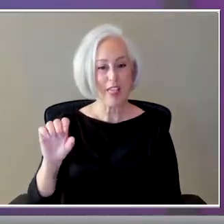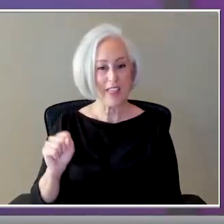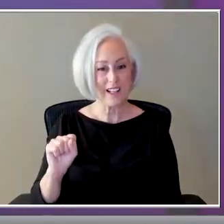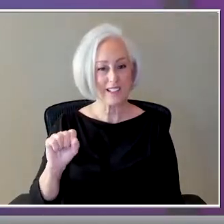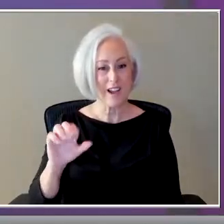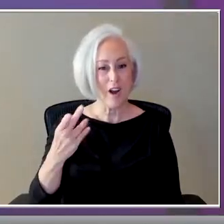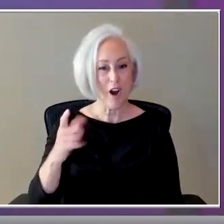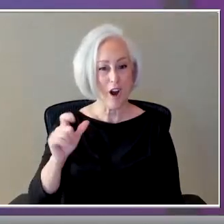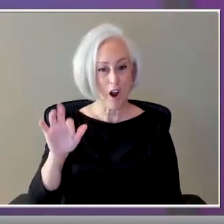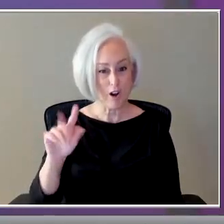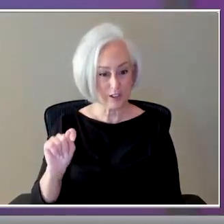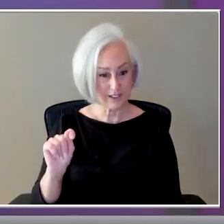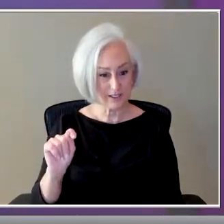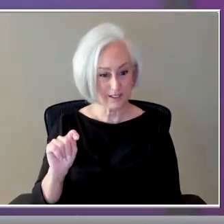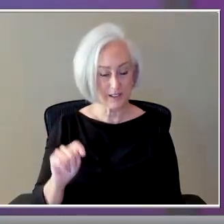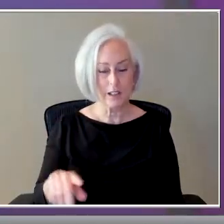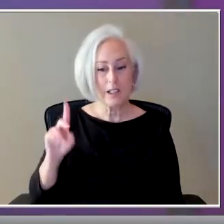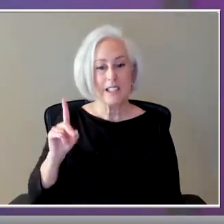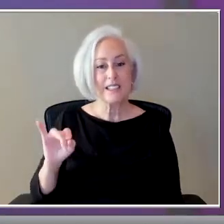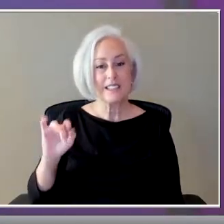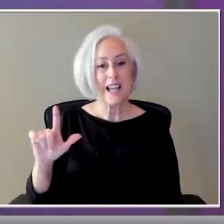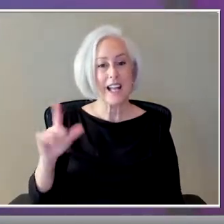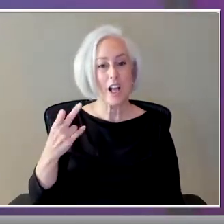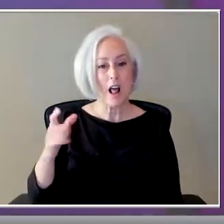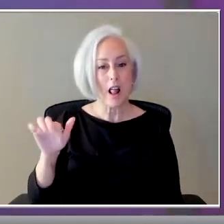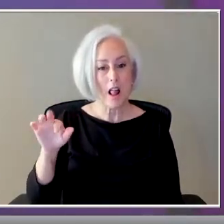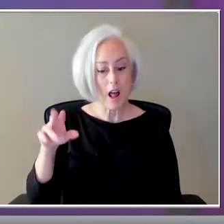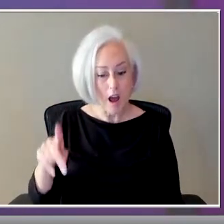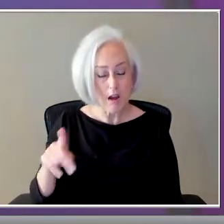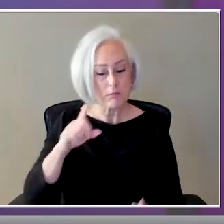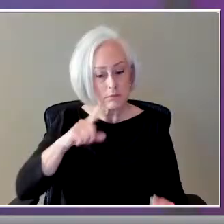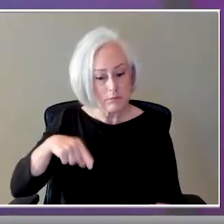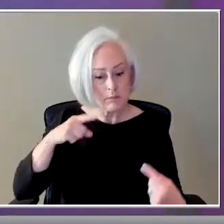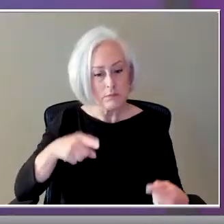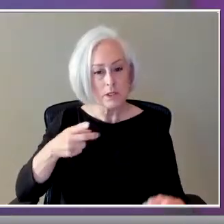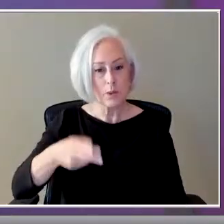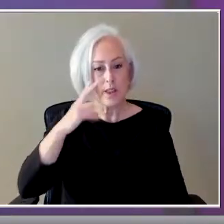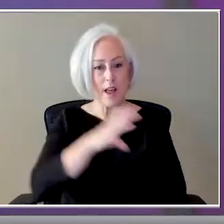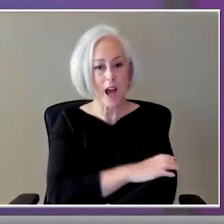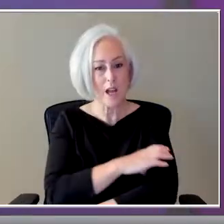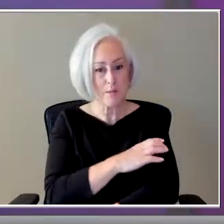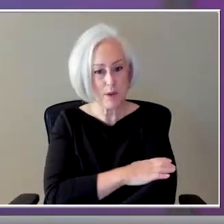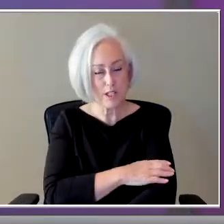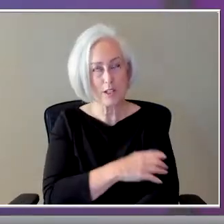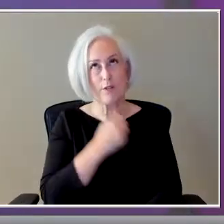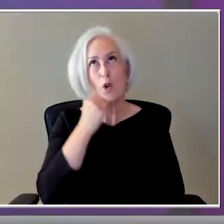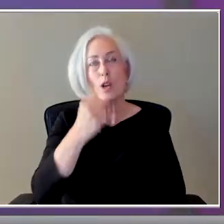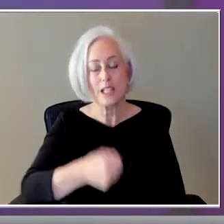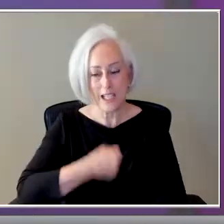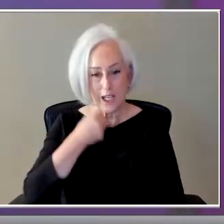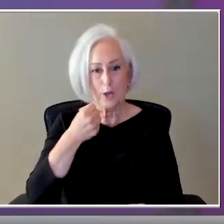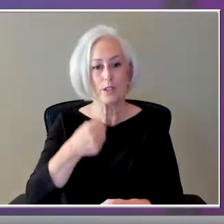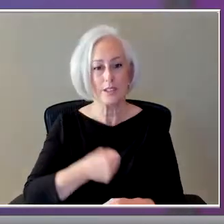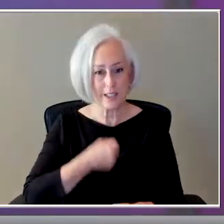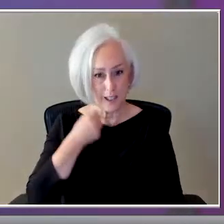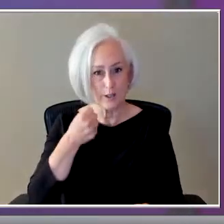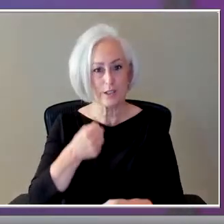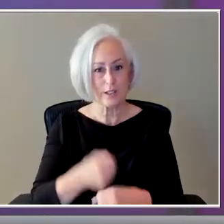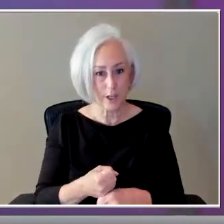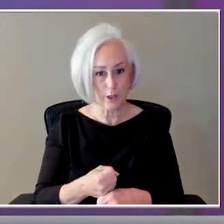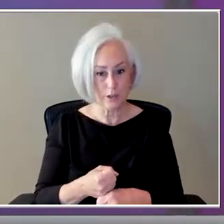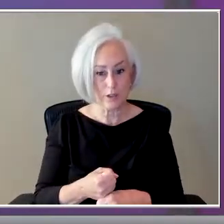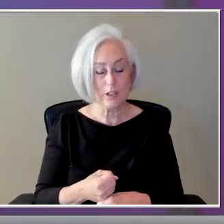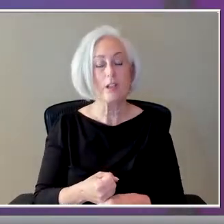high blood pressure for years. It's what sent her to the hospital in 2015. She was diagnosed with something called